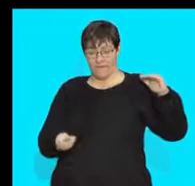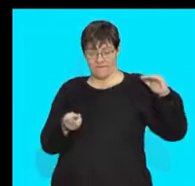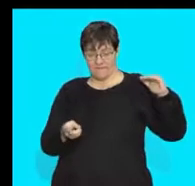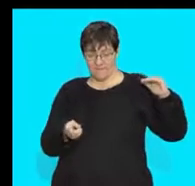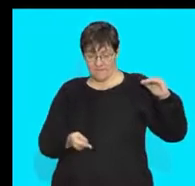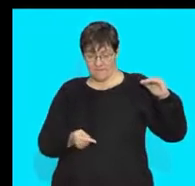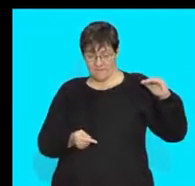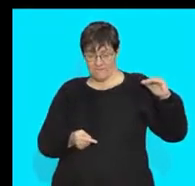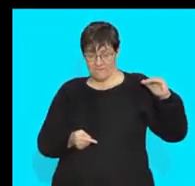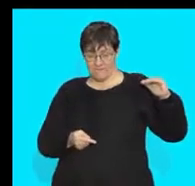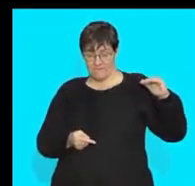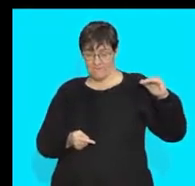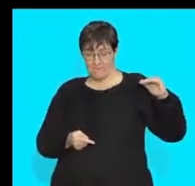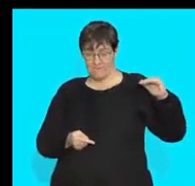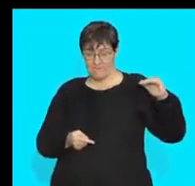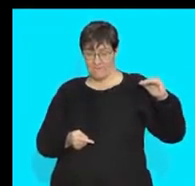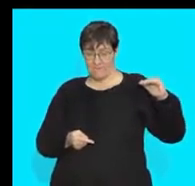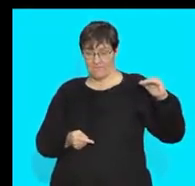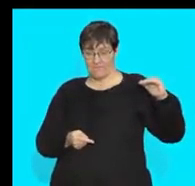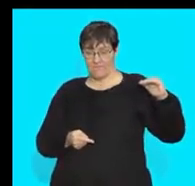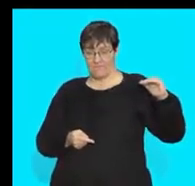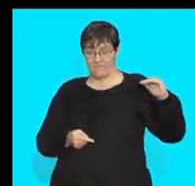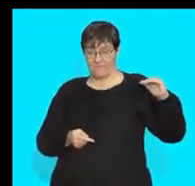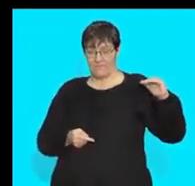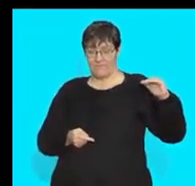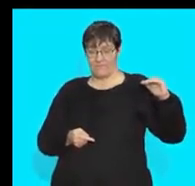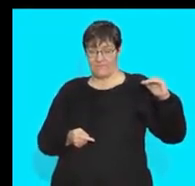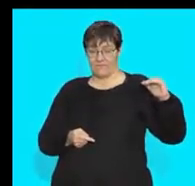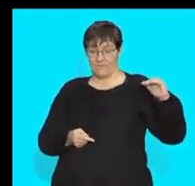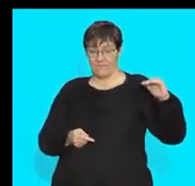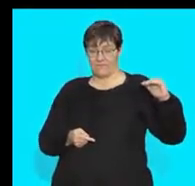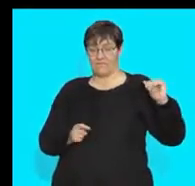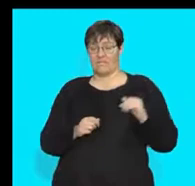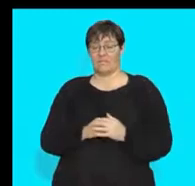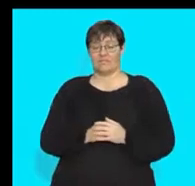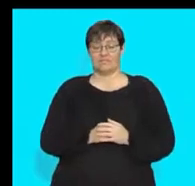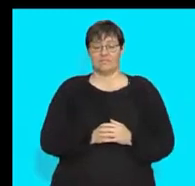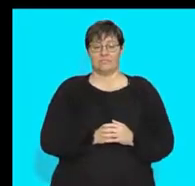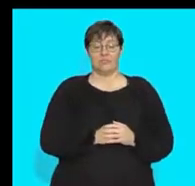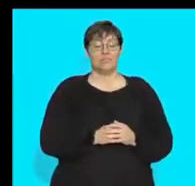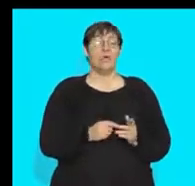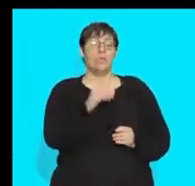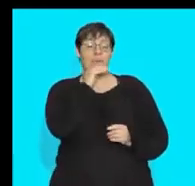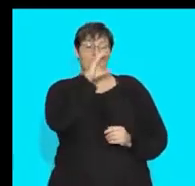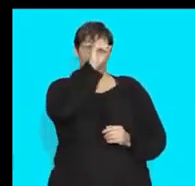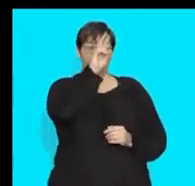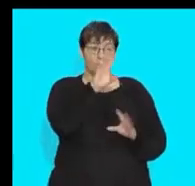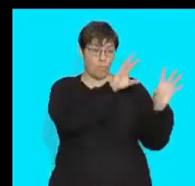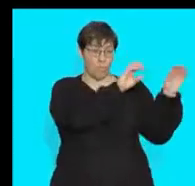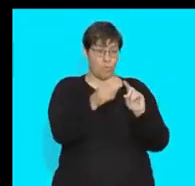And there is a low concentration of oxygen in the blood.